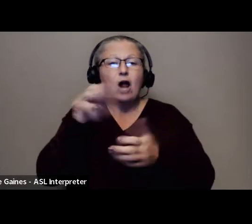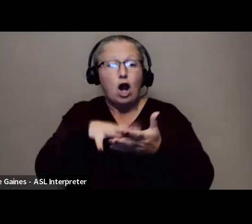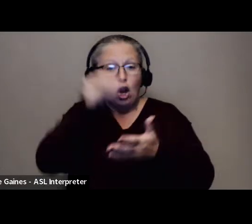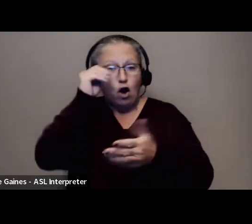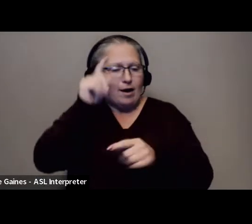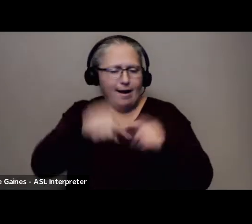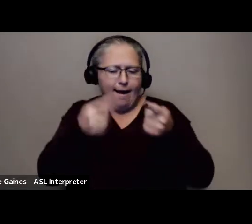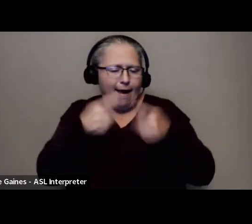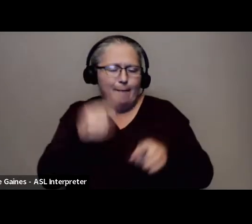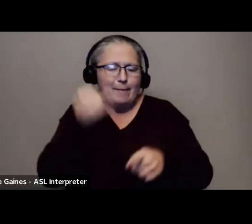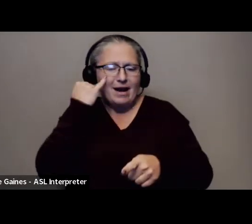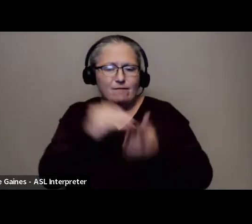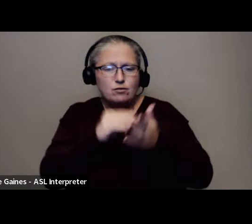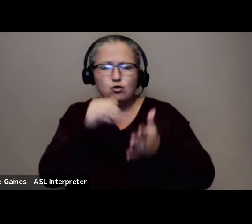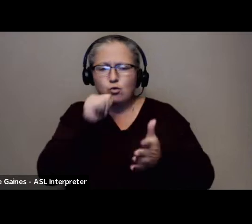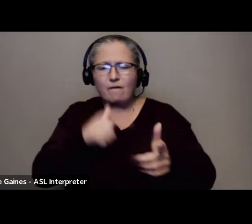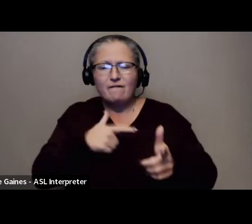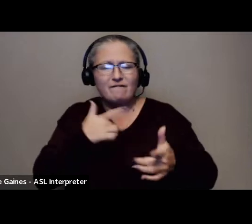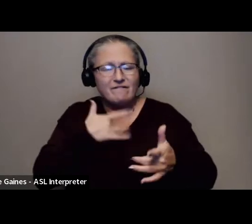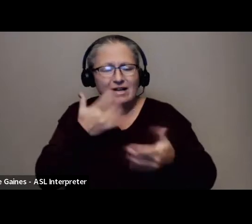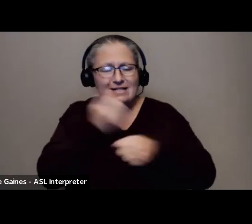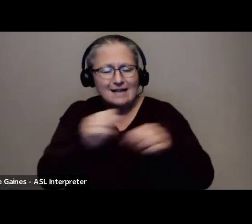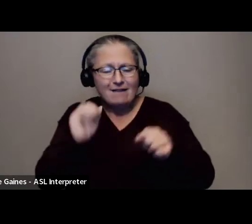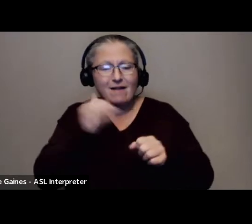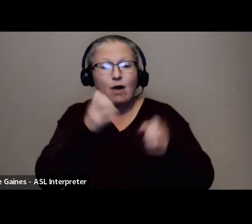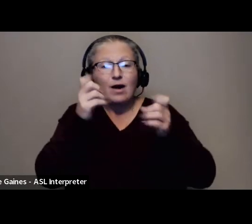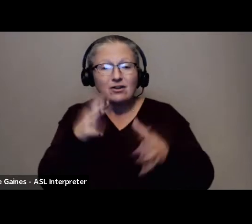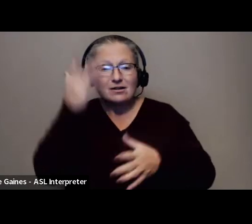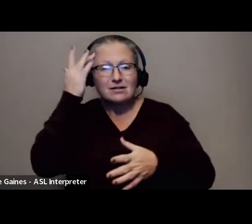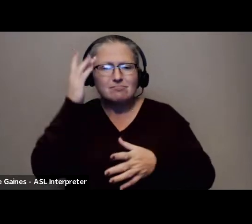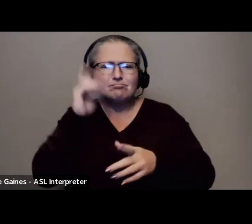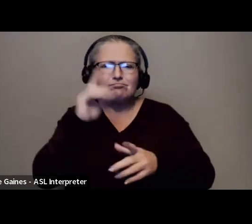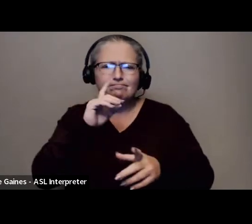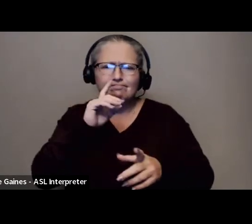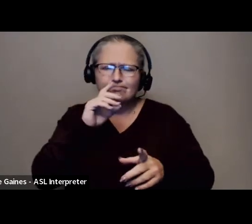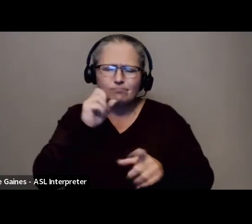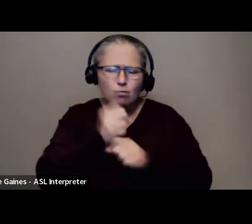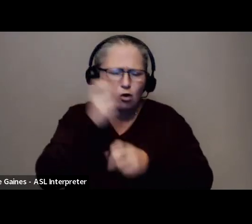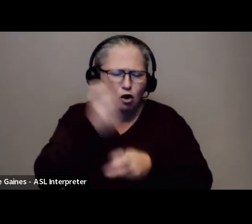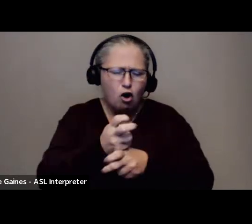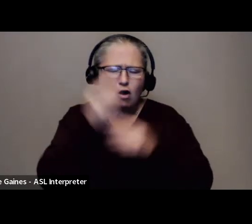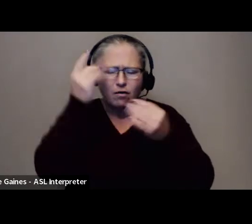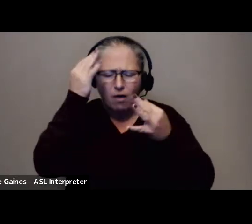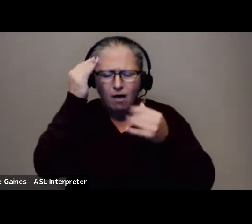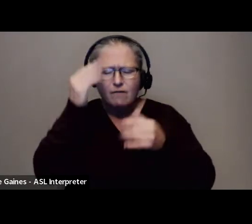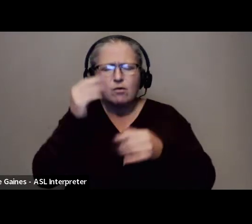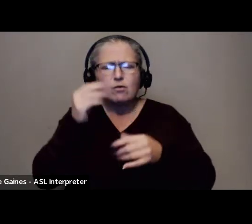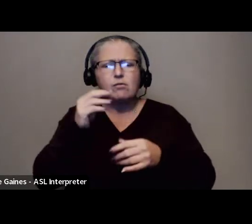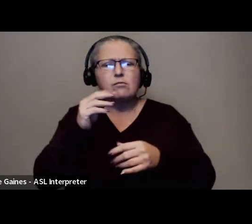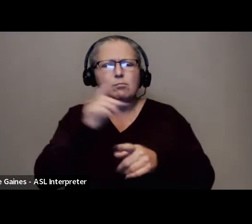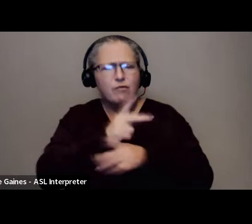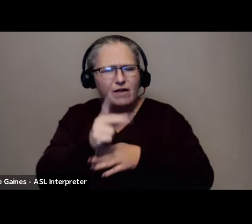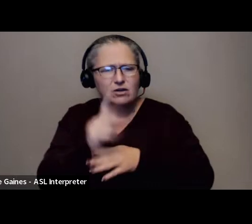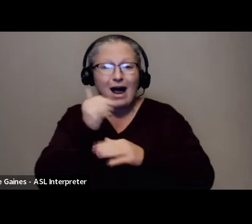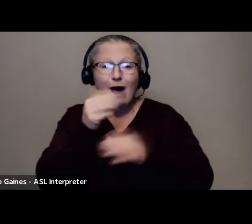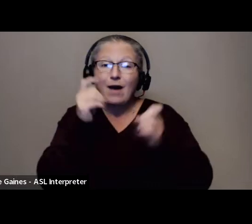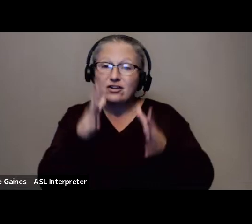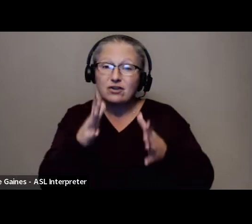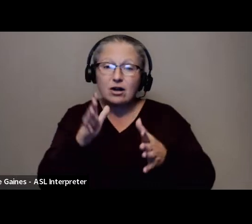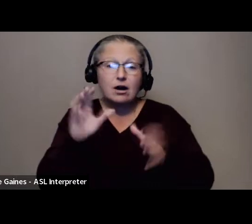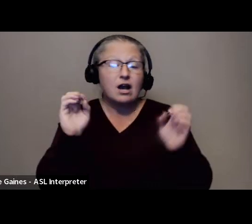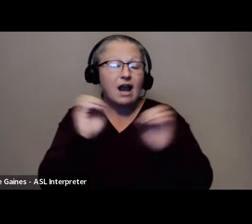feels safe. Our educators are dedicated, intelligent, thoughtful, and professional. Our educators do nothing without